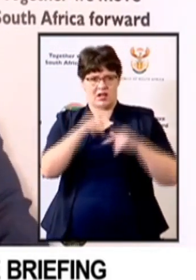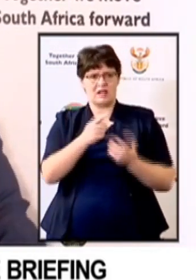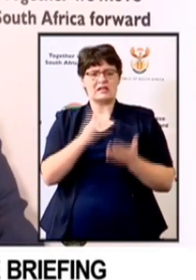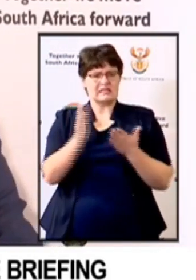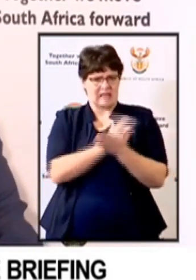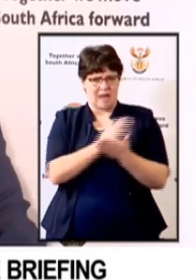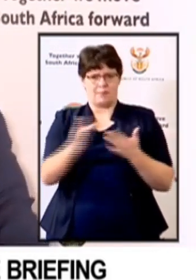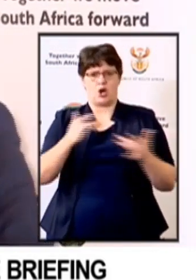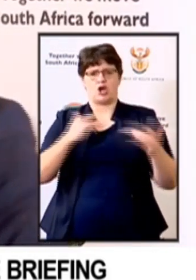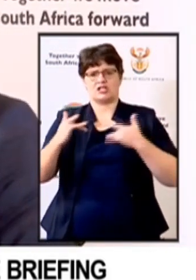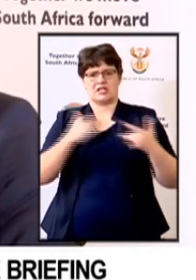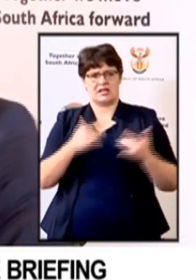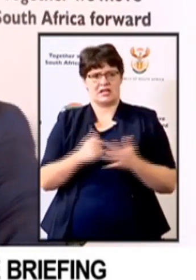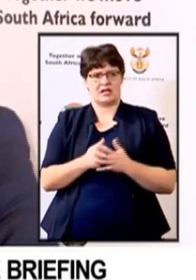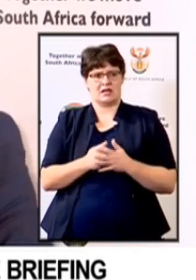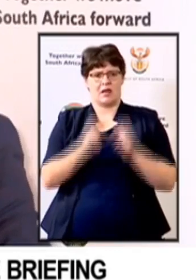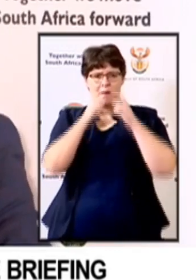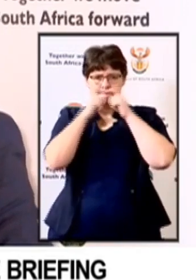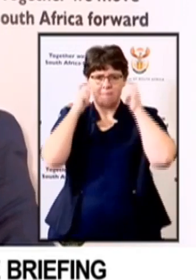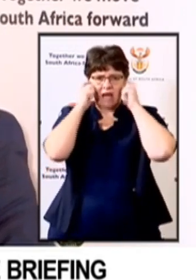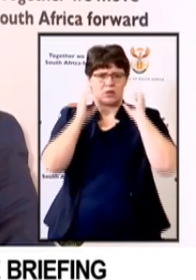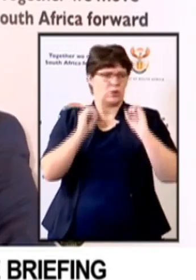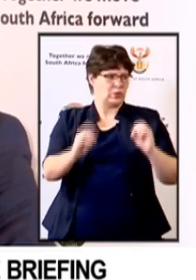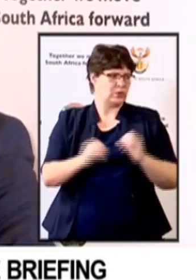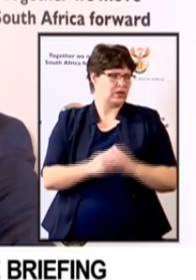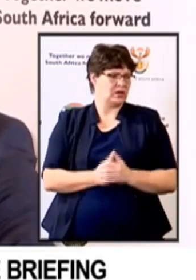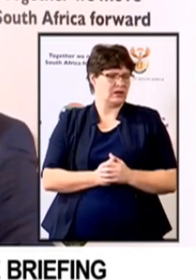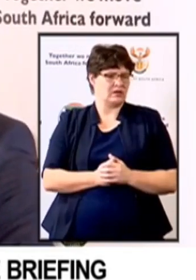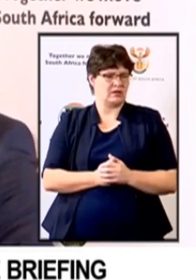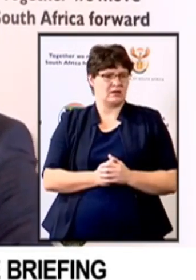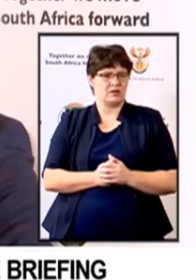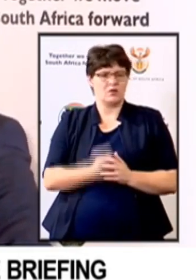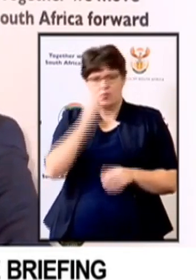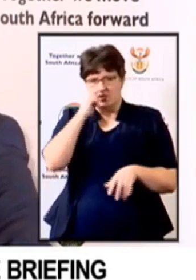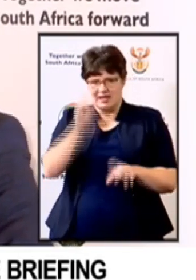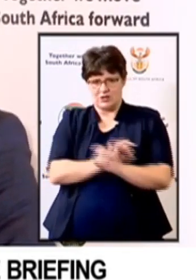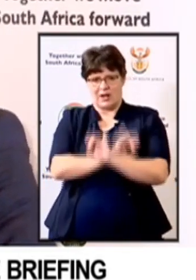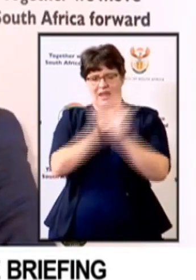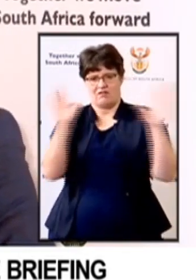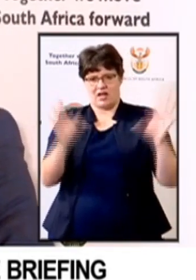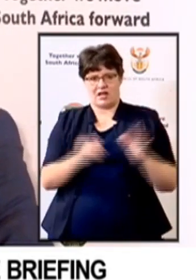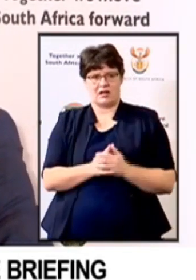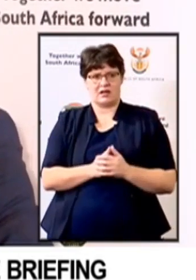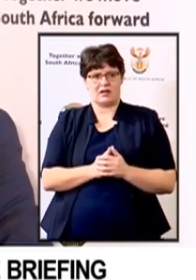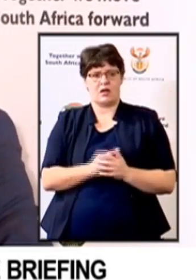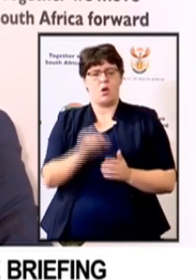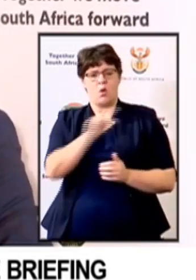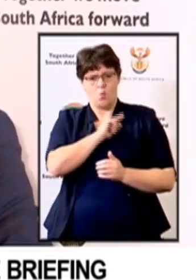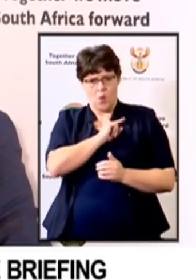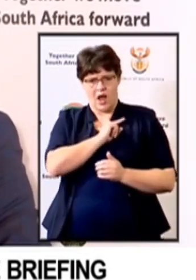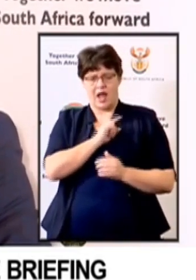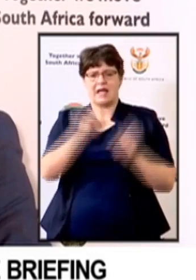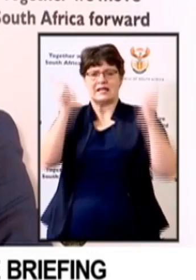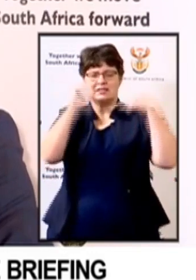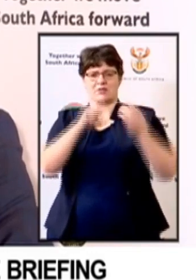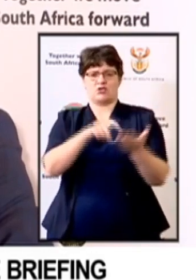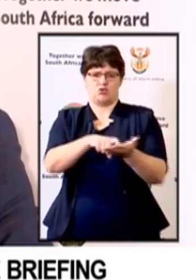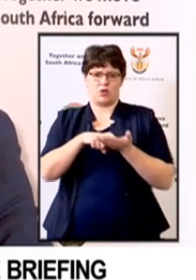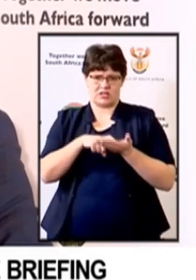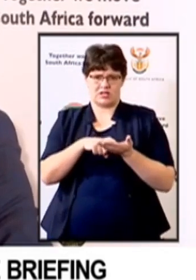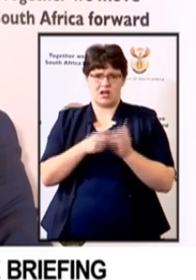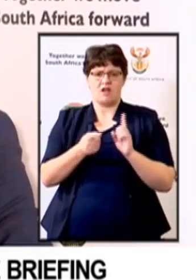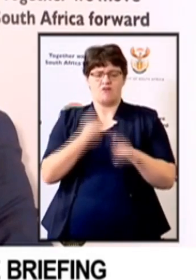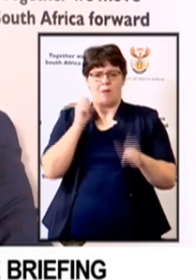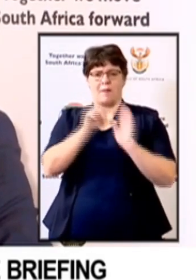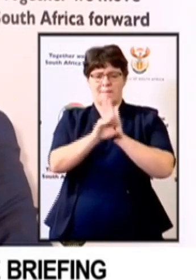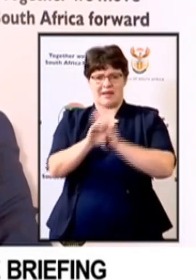concerned that we are not wearing our masks, so I think we need to clarify that one. There has been a special request from